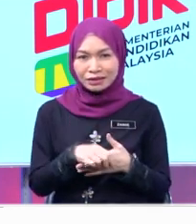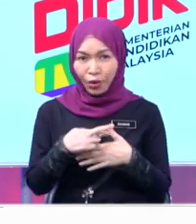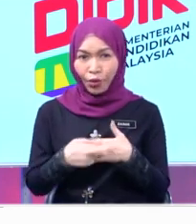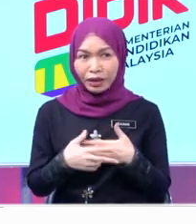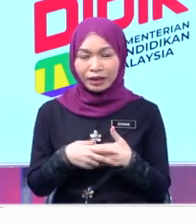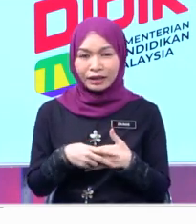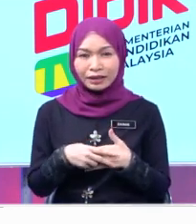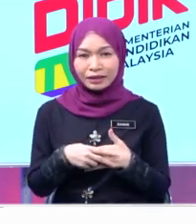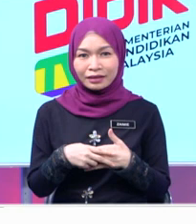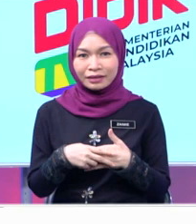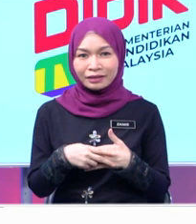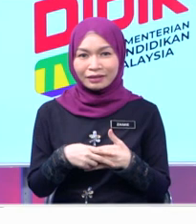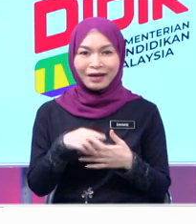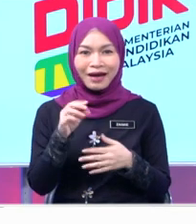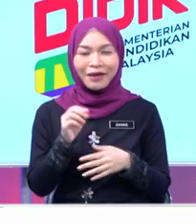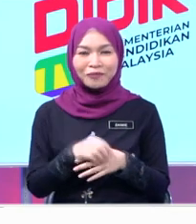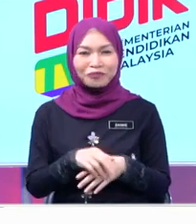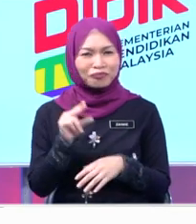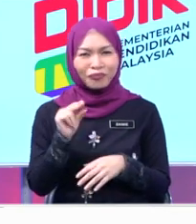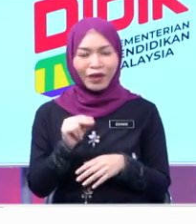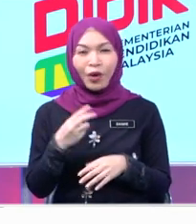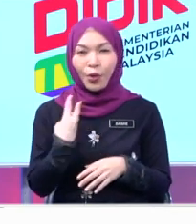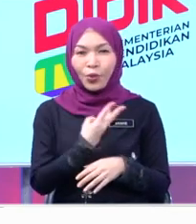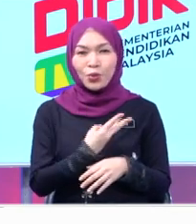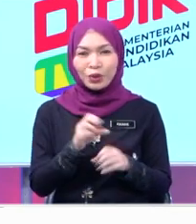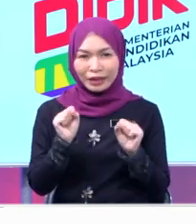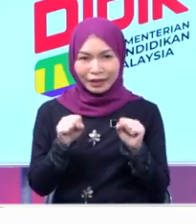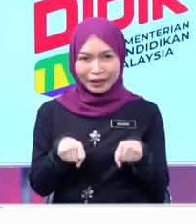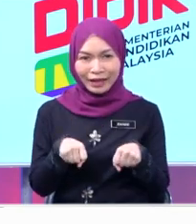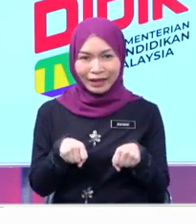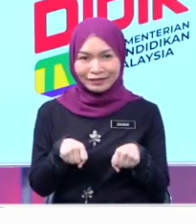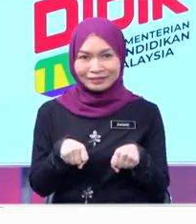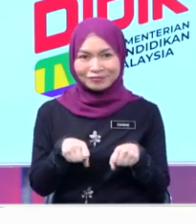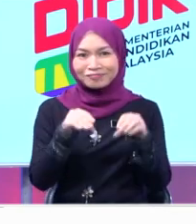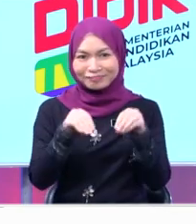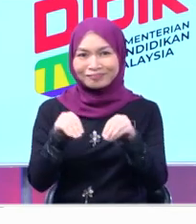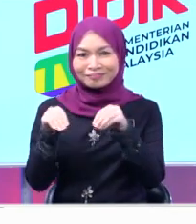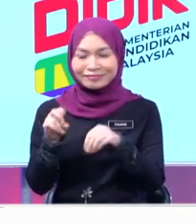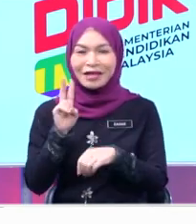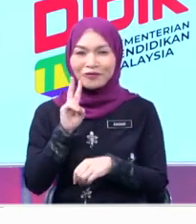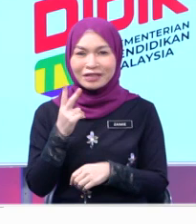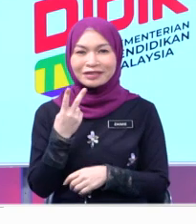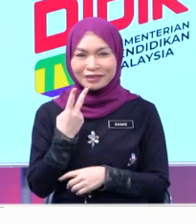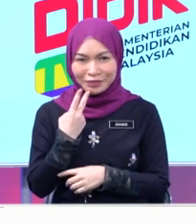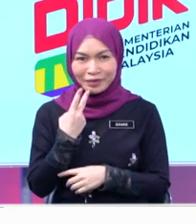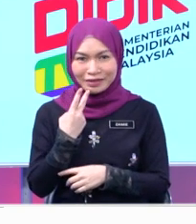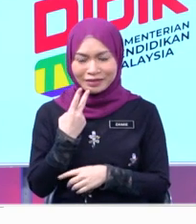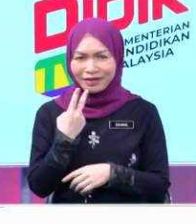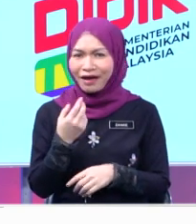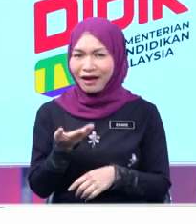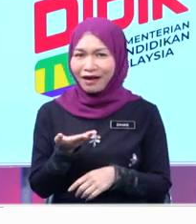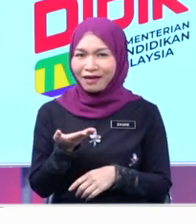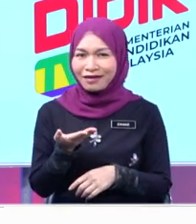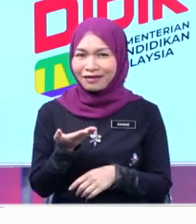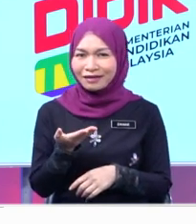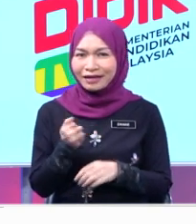we can grow vegetable. Correct. Yeah, that is a Yes, very good wonderful. example. Can you give me some examples of vegetables to complete